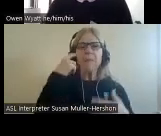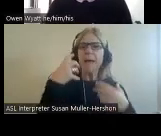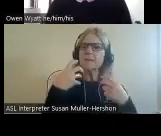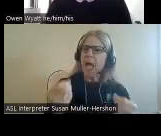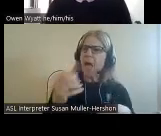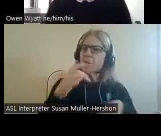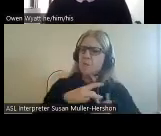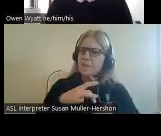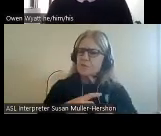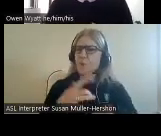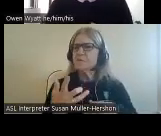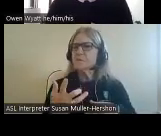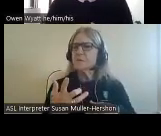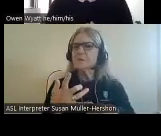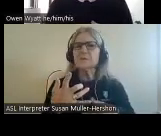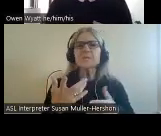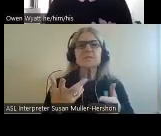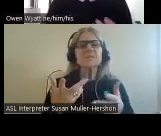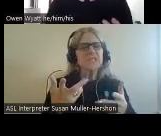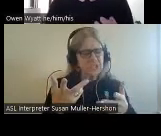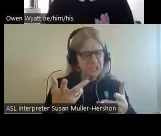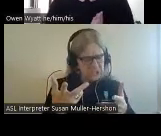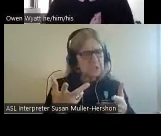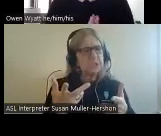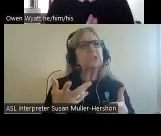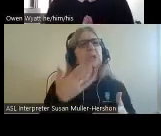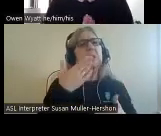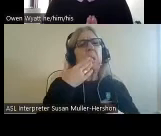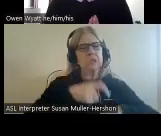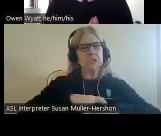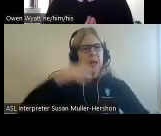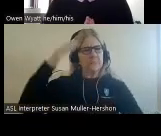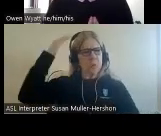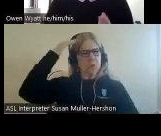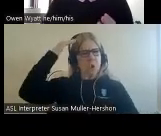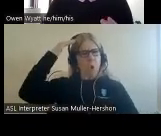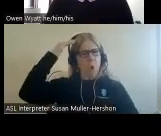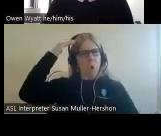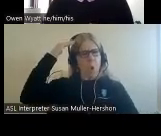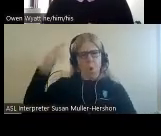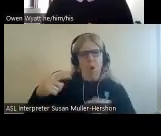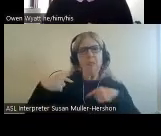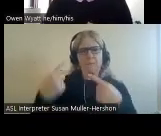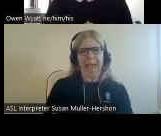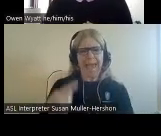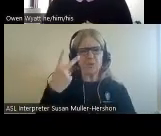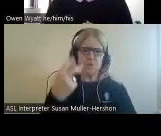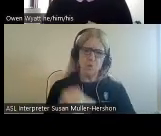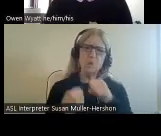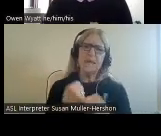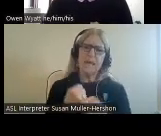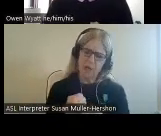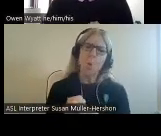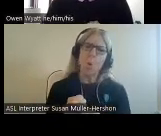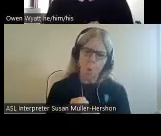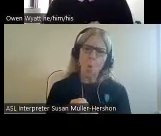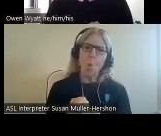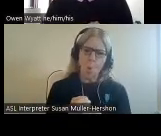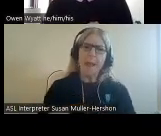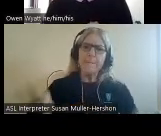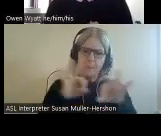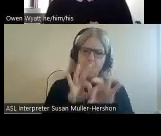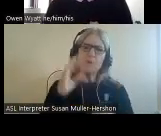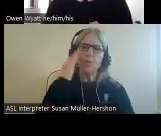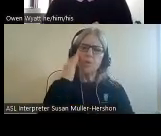are available to you and your direct household members, the last 2 years certainly have been it. And I know we're